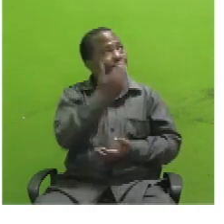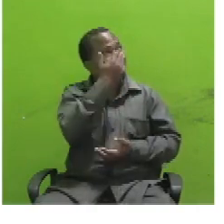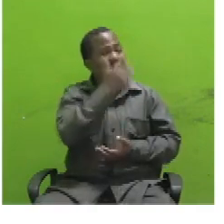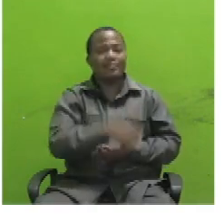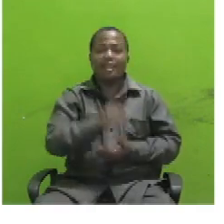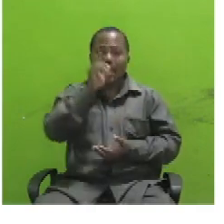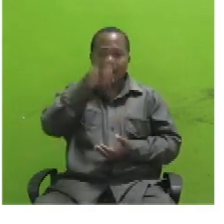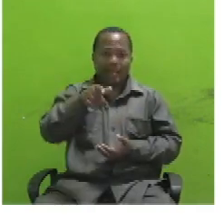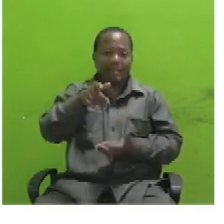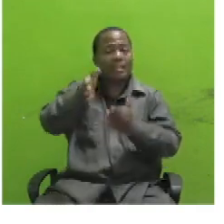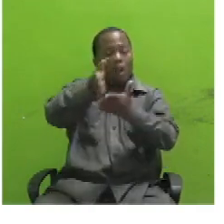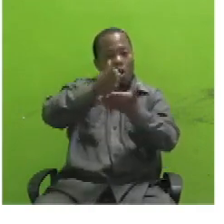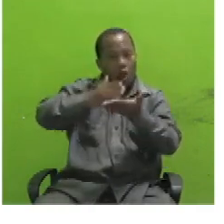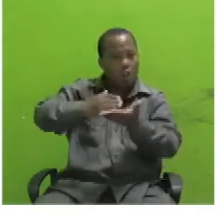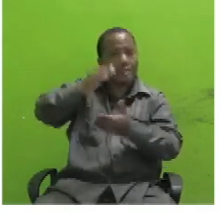It is